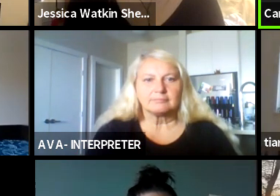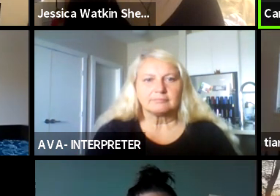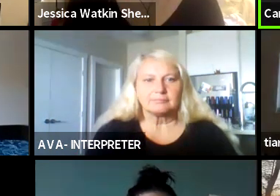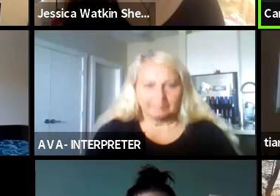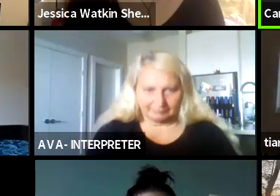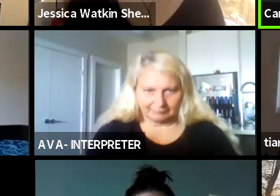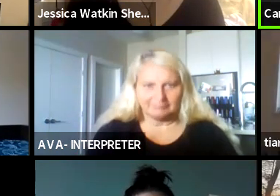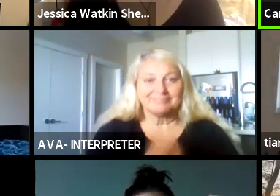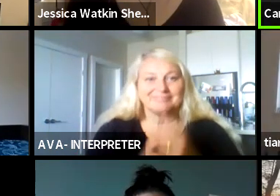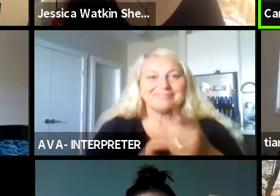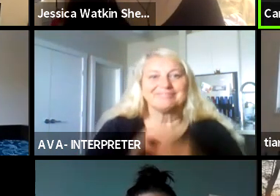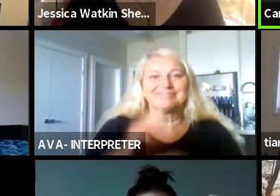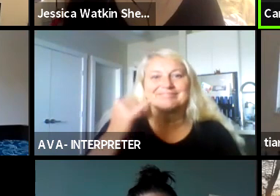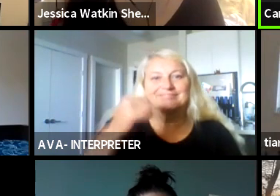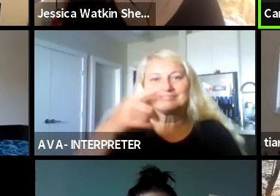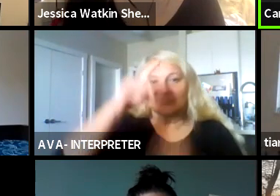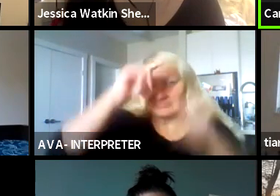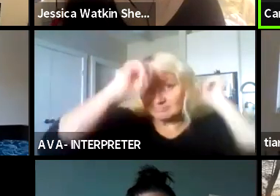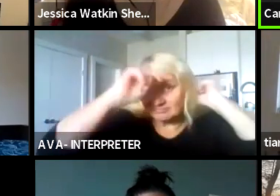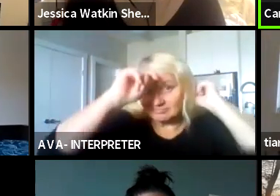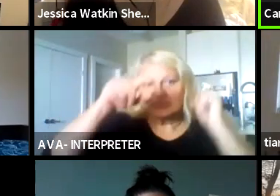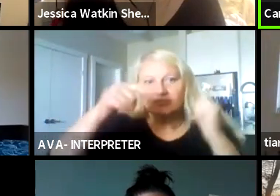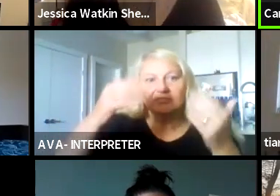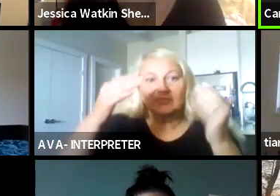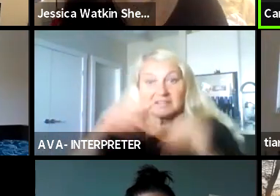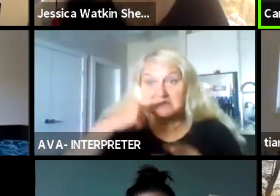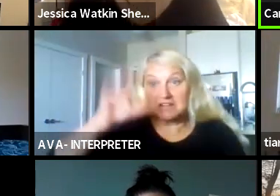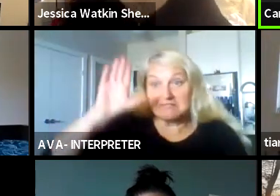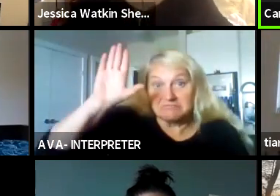Hi, everybody. Is it okay if I go?